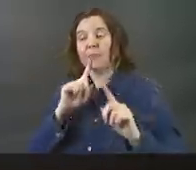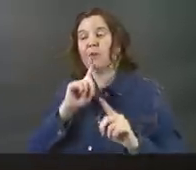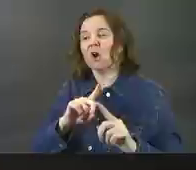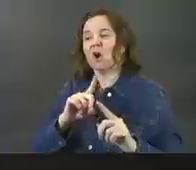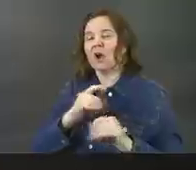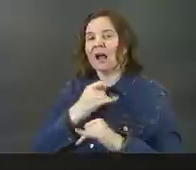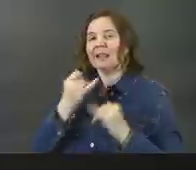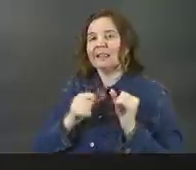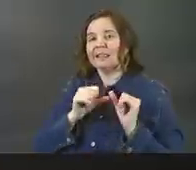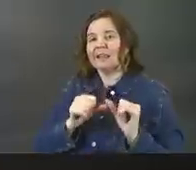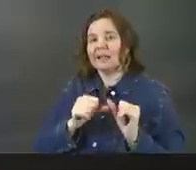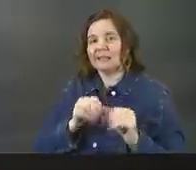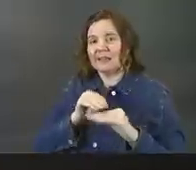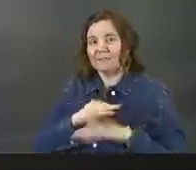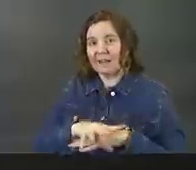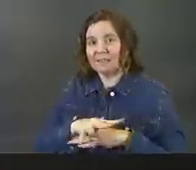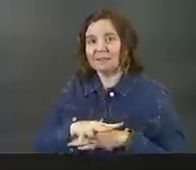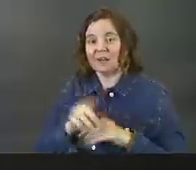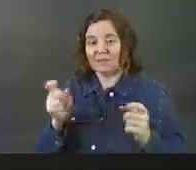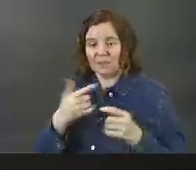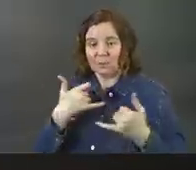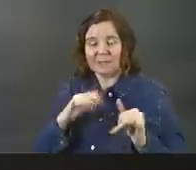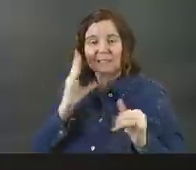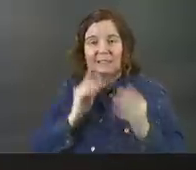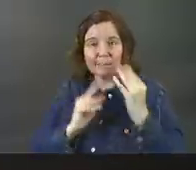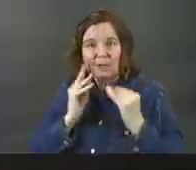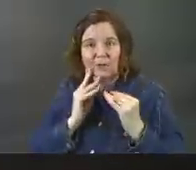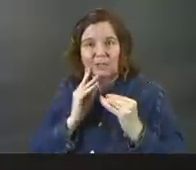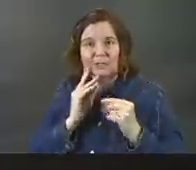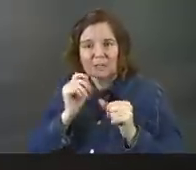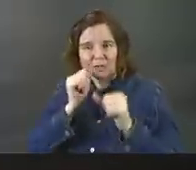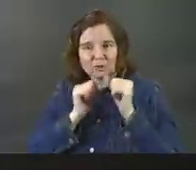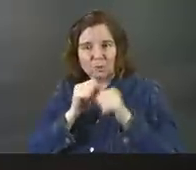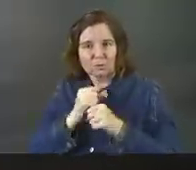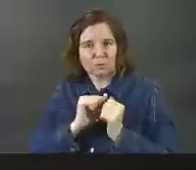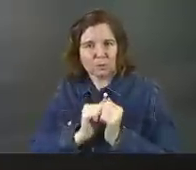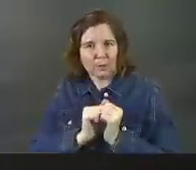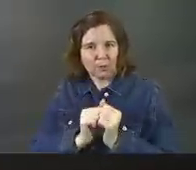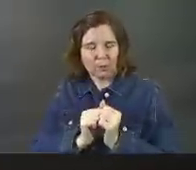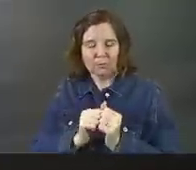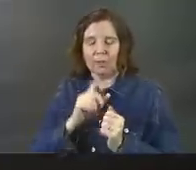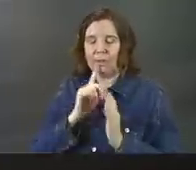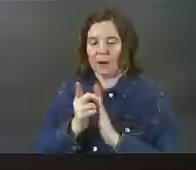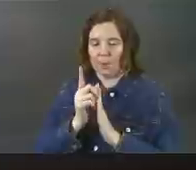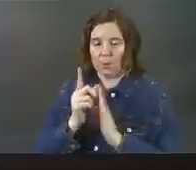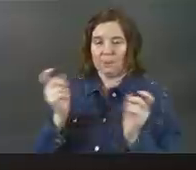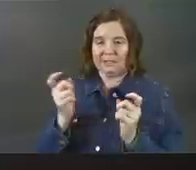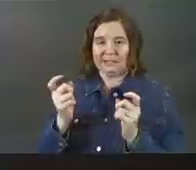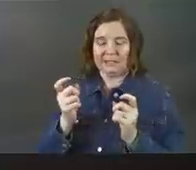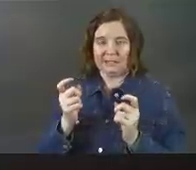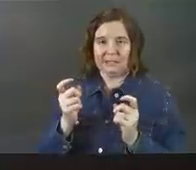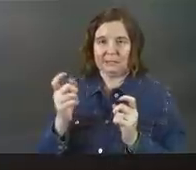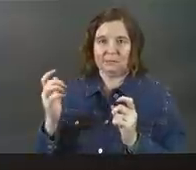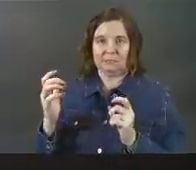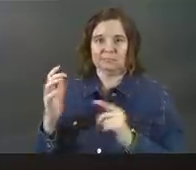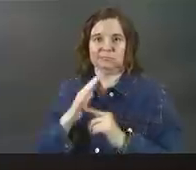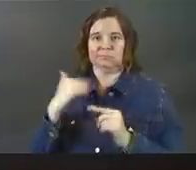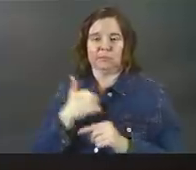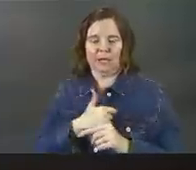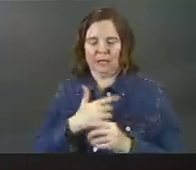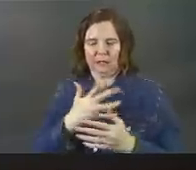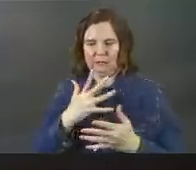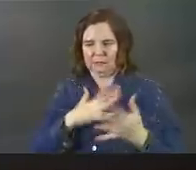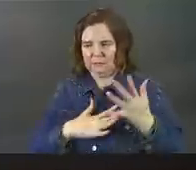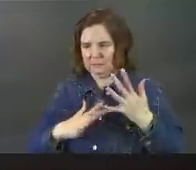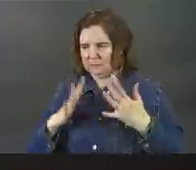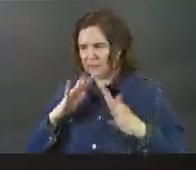are lasting effects of sin that we still experience and endure together. There are moments where sin gets the best of us, and it brings